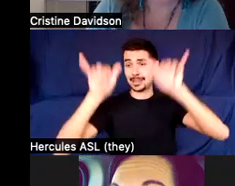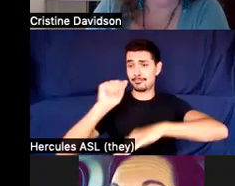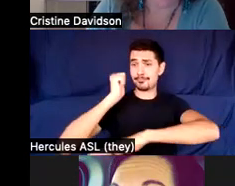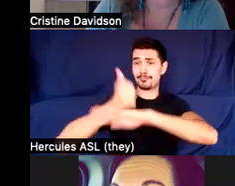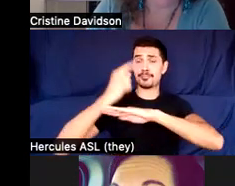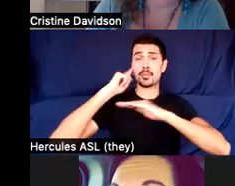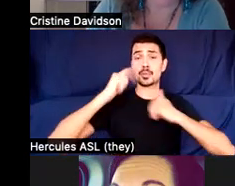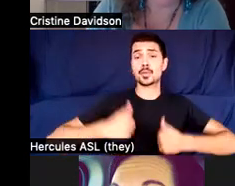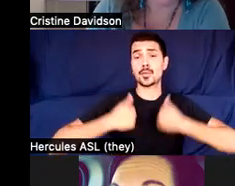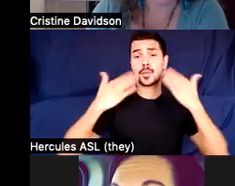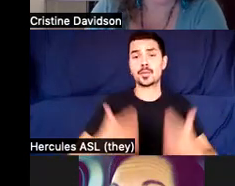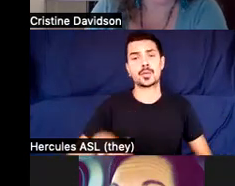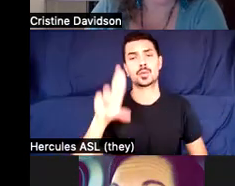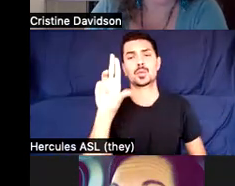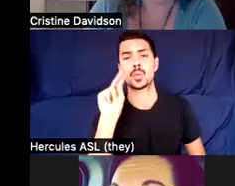what. Yes.